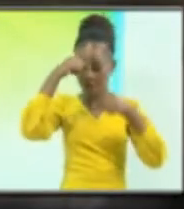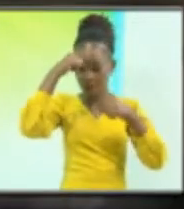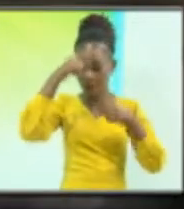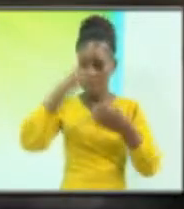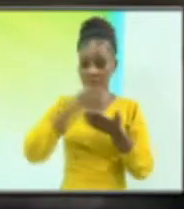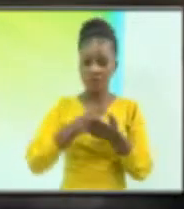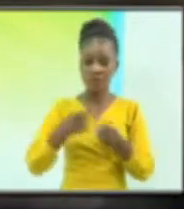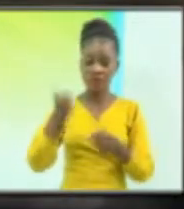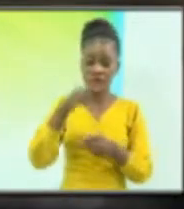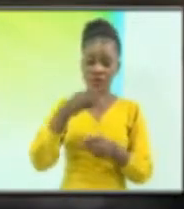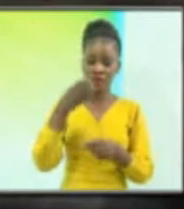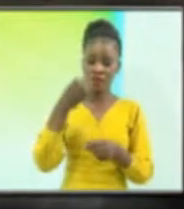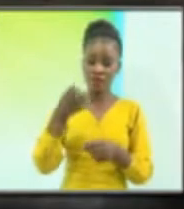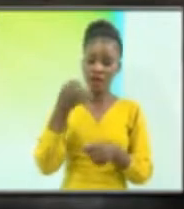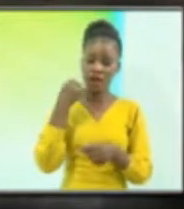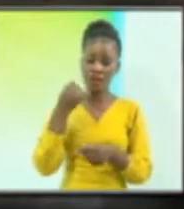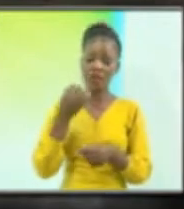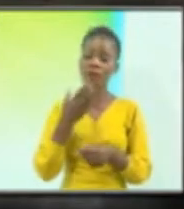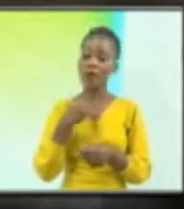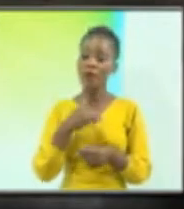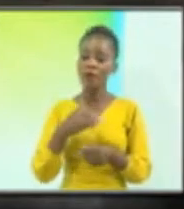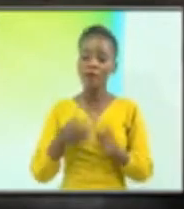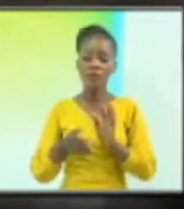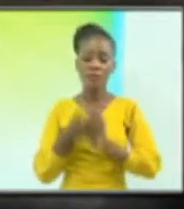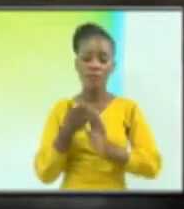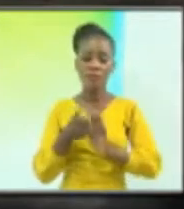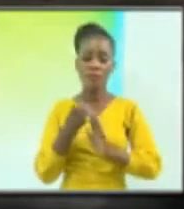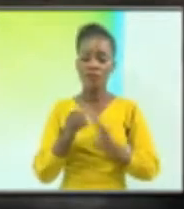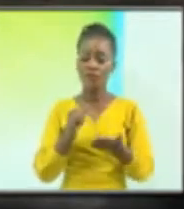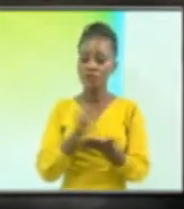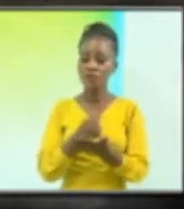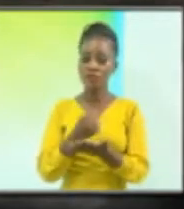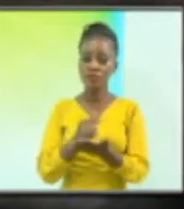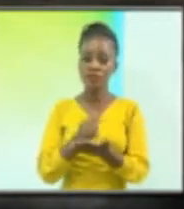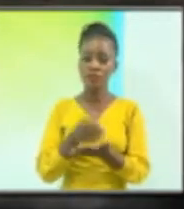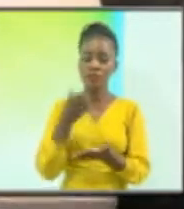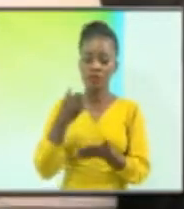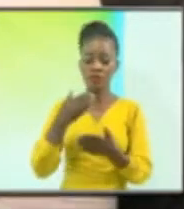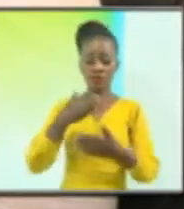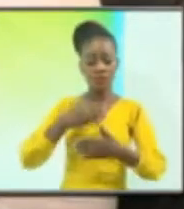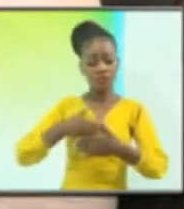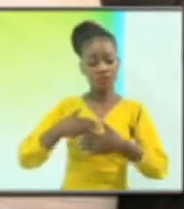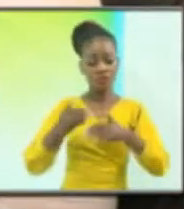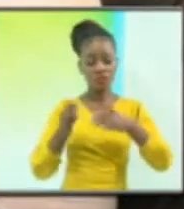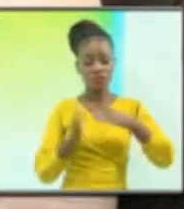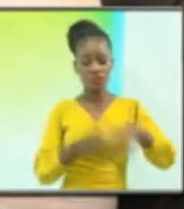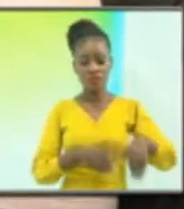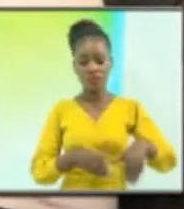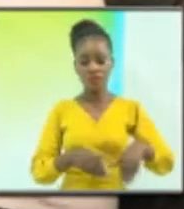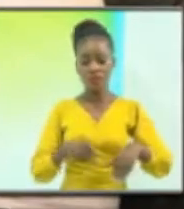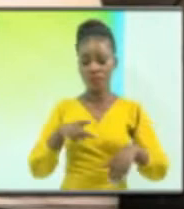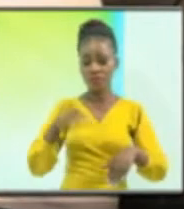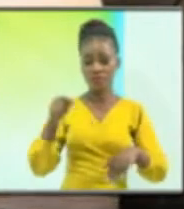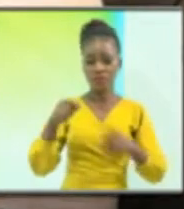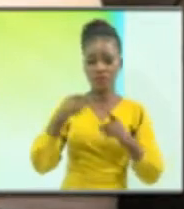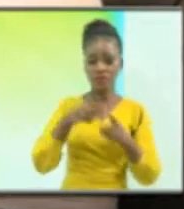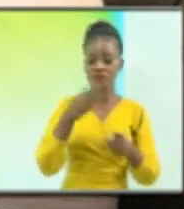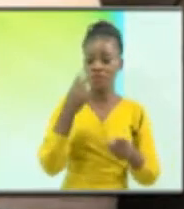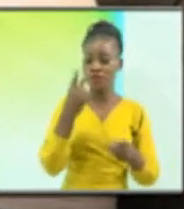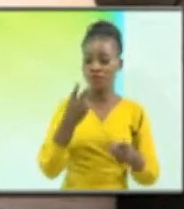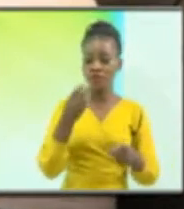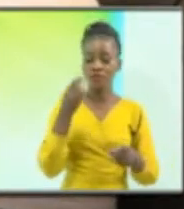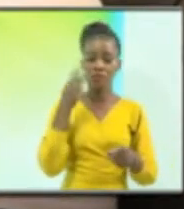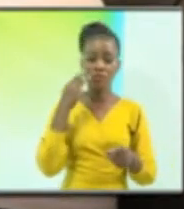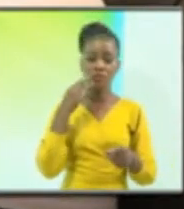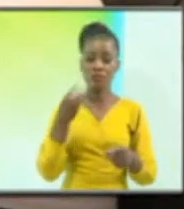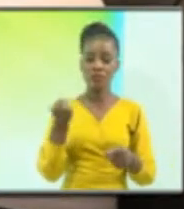him. Yes, he said, indeed, I want a quick passport. Then they put him aside. They offloaded him of 2 million shillings. You even